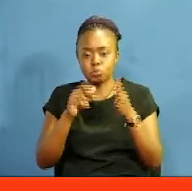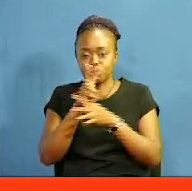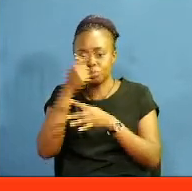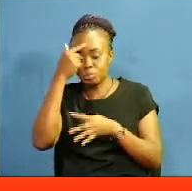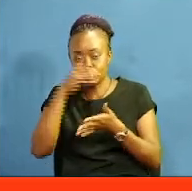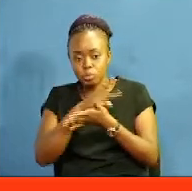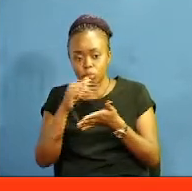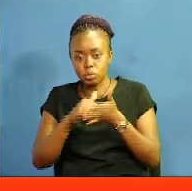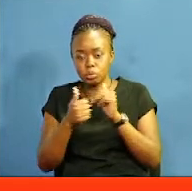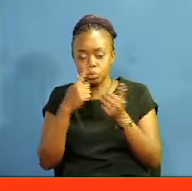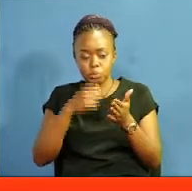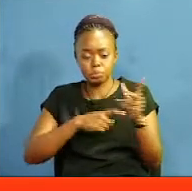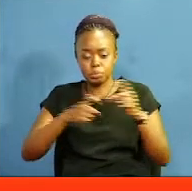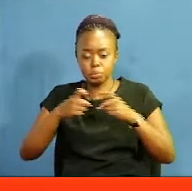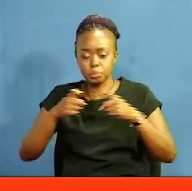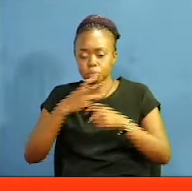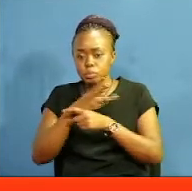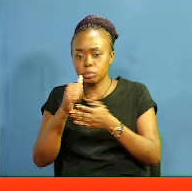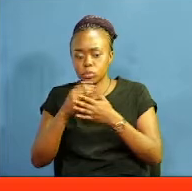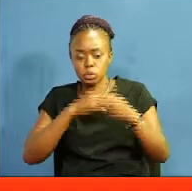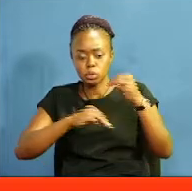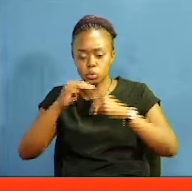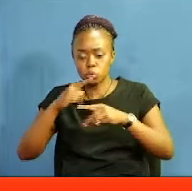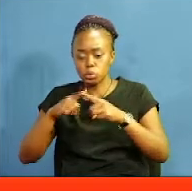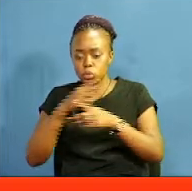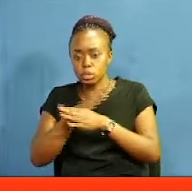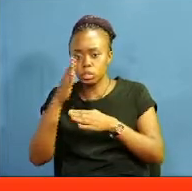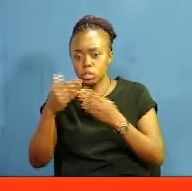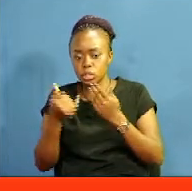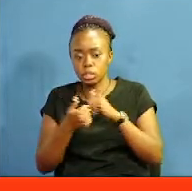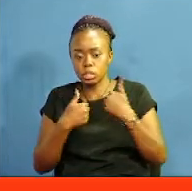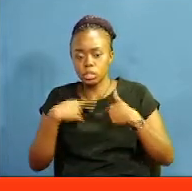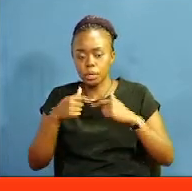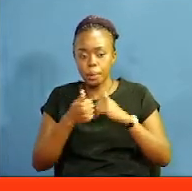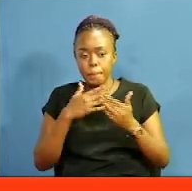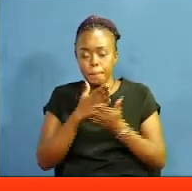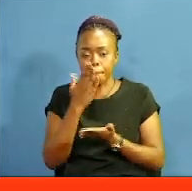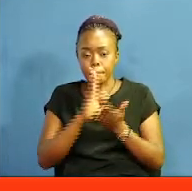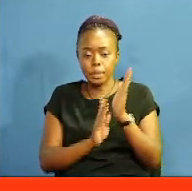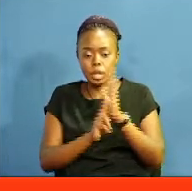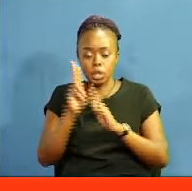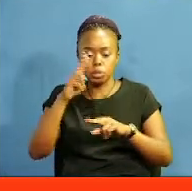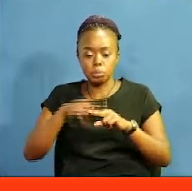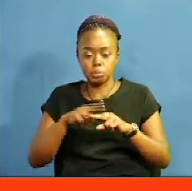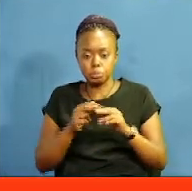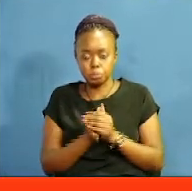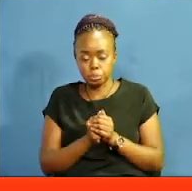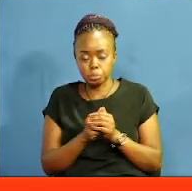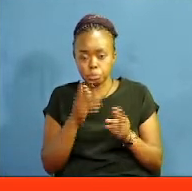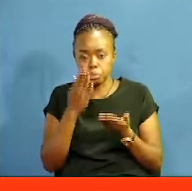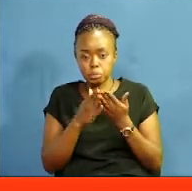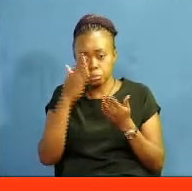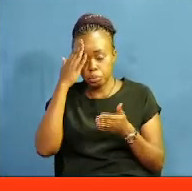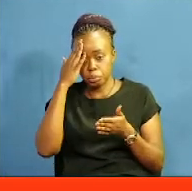them? Are they? What are the chances of now them moving to the end of this race to clinch probably the top seat? I